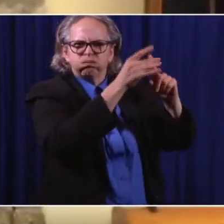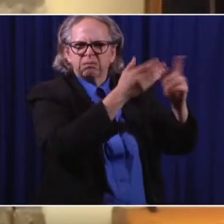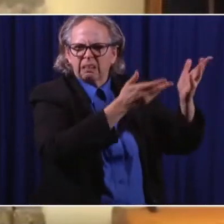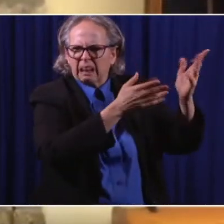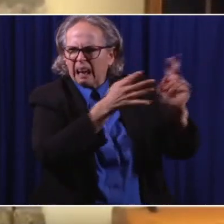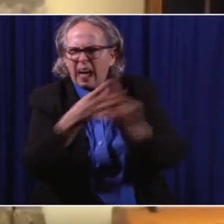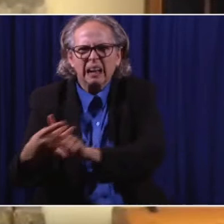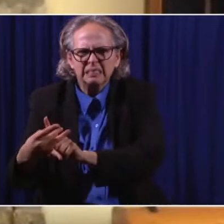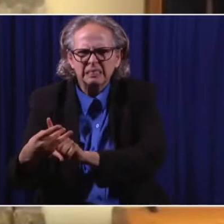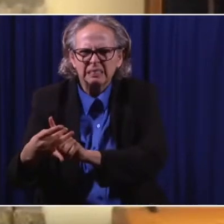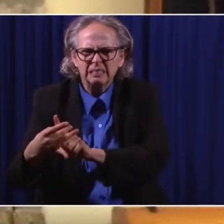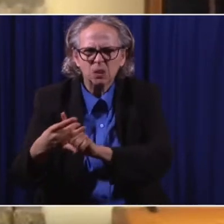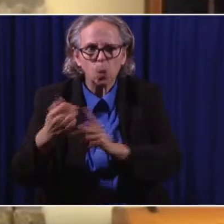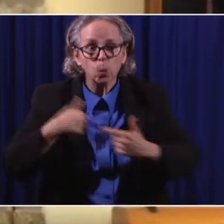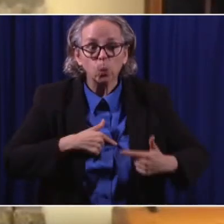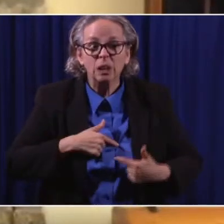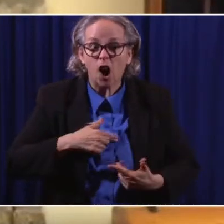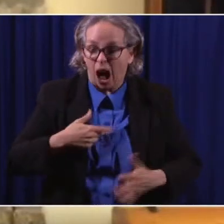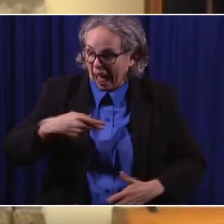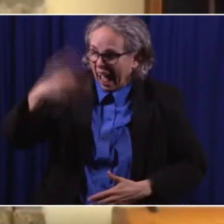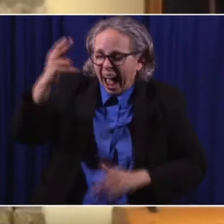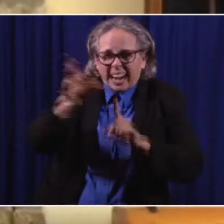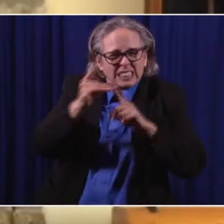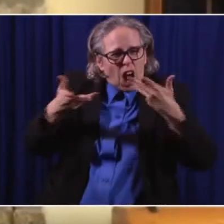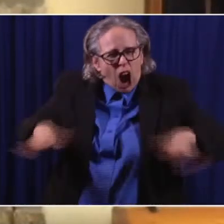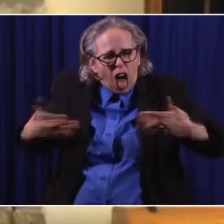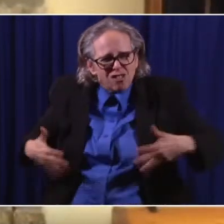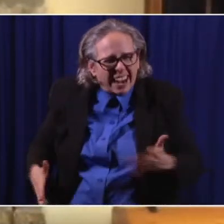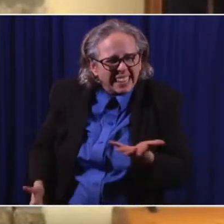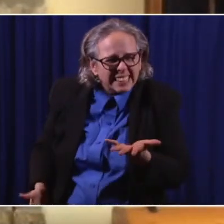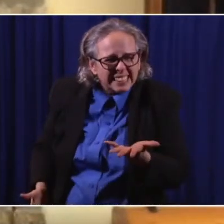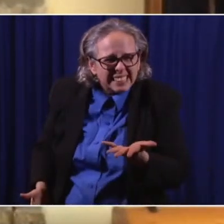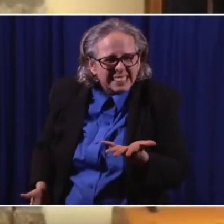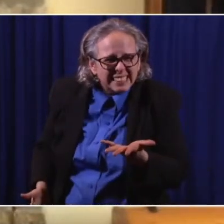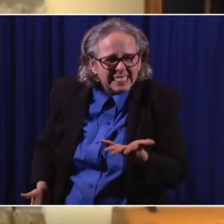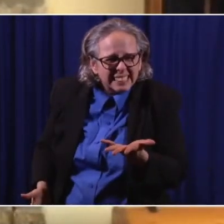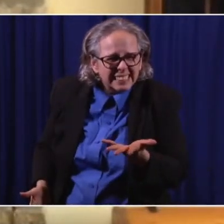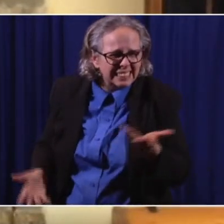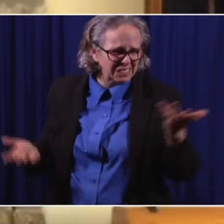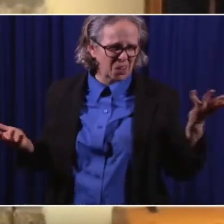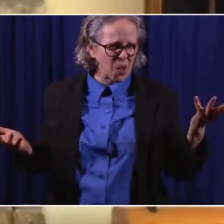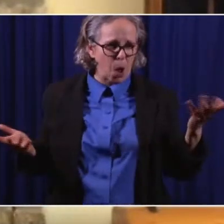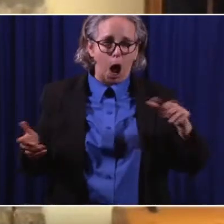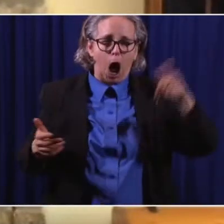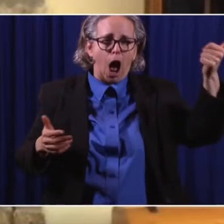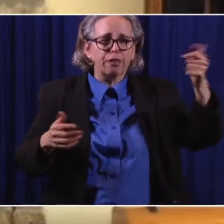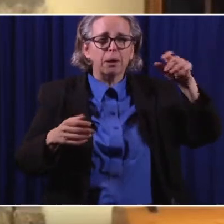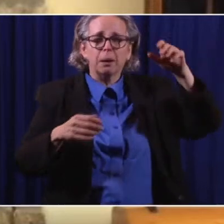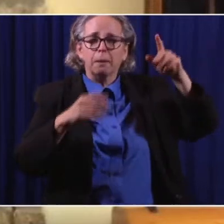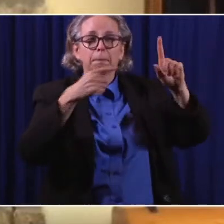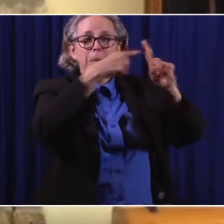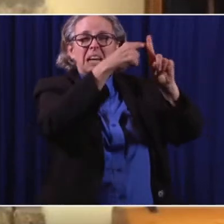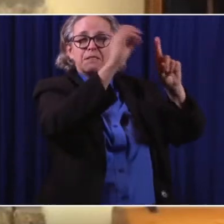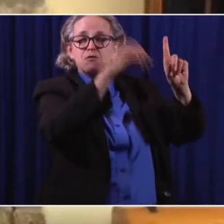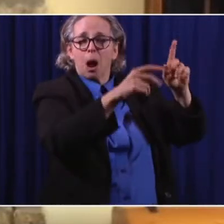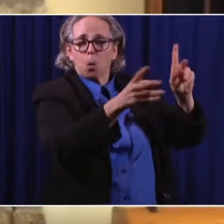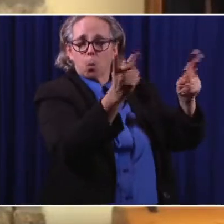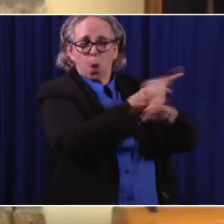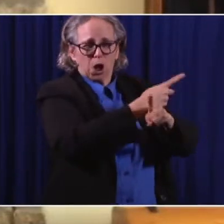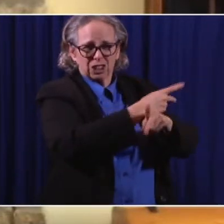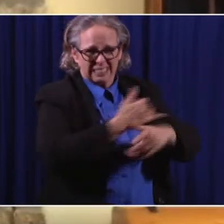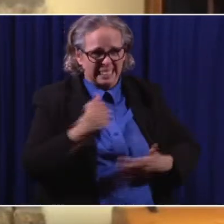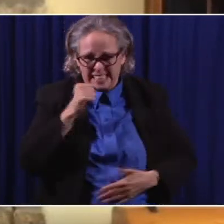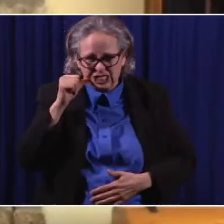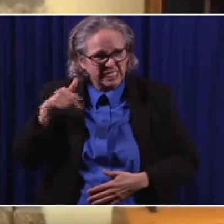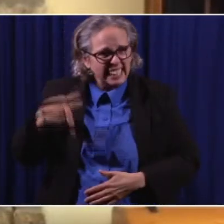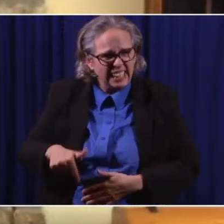incident state. Now, we may not be as high positivity. Our positivity yesterday when I looked at it was 6% for